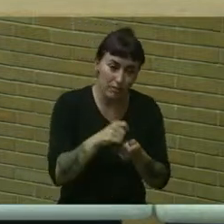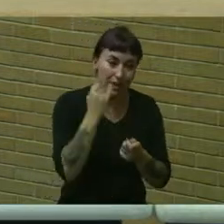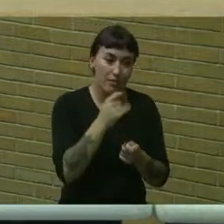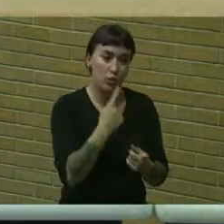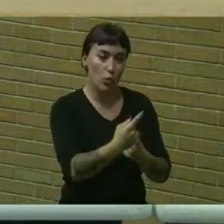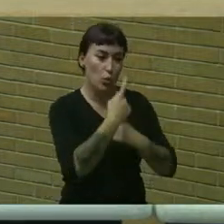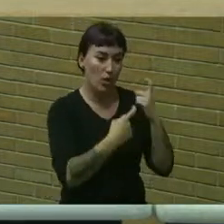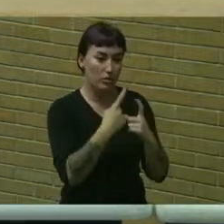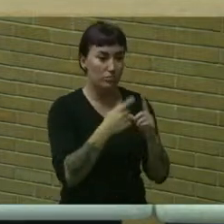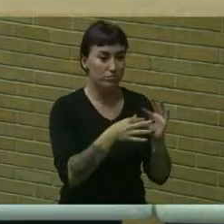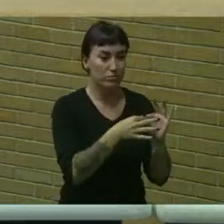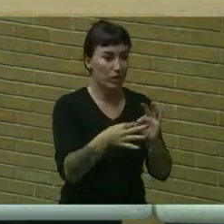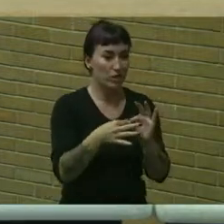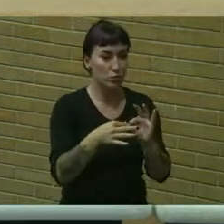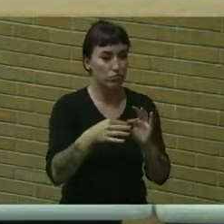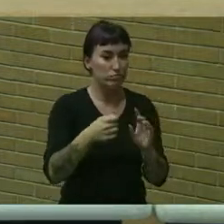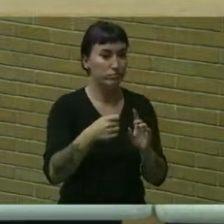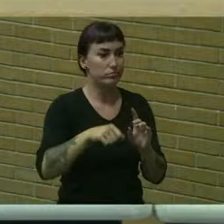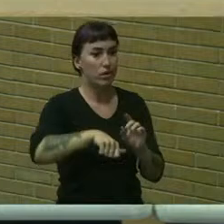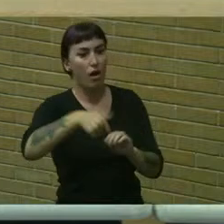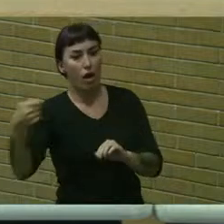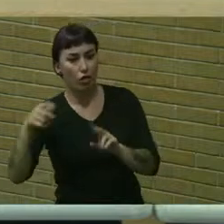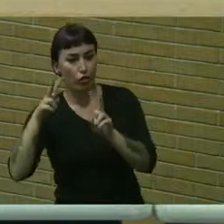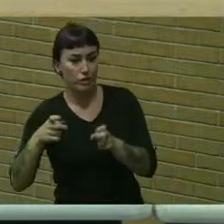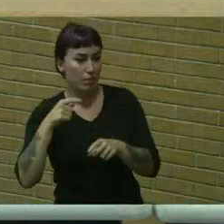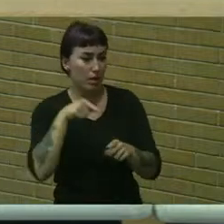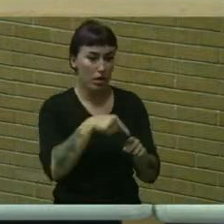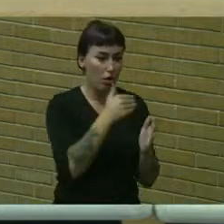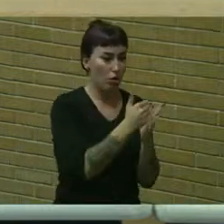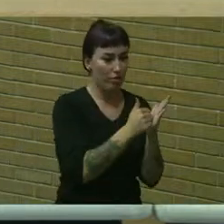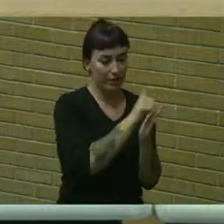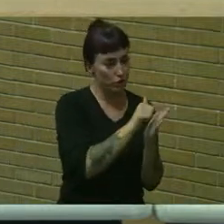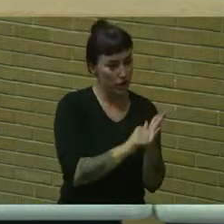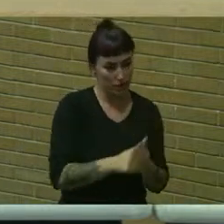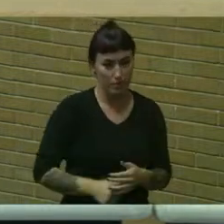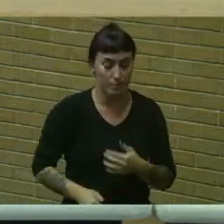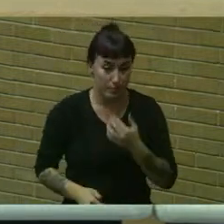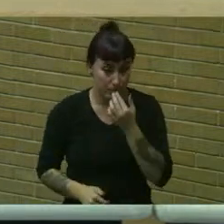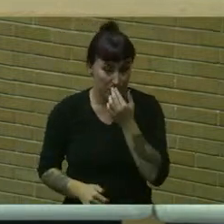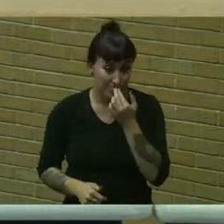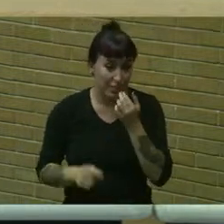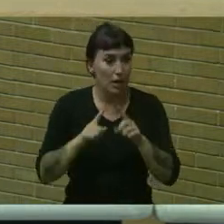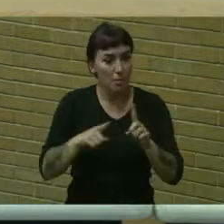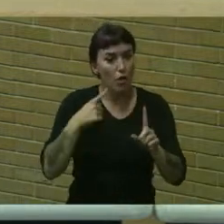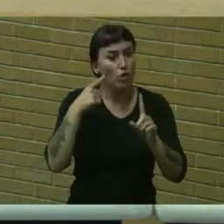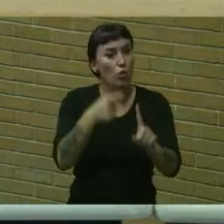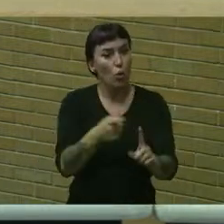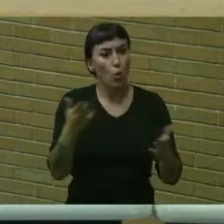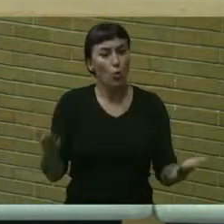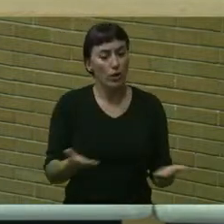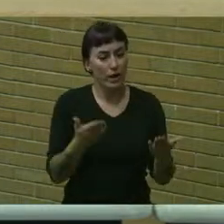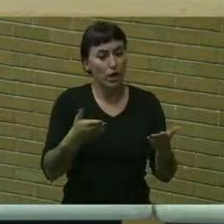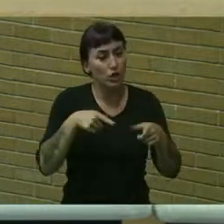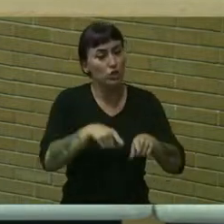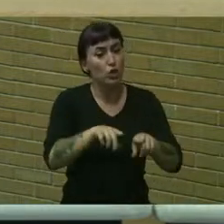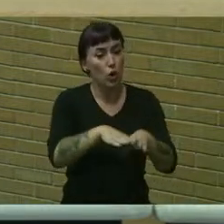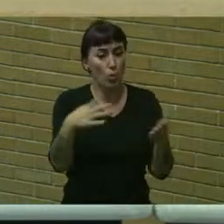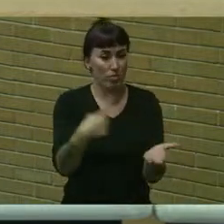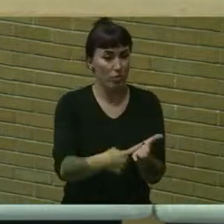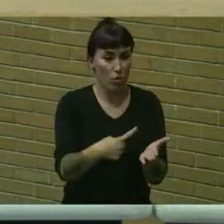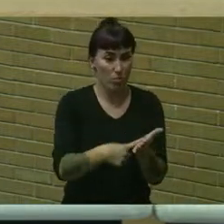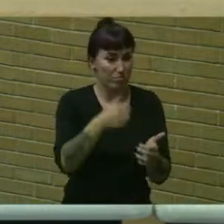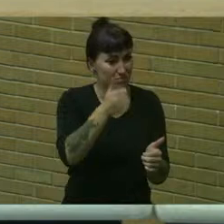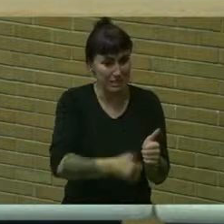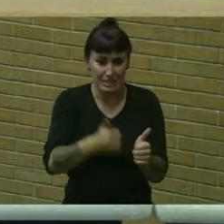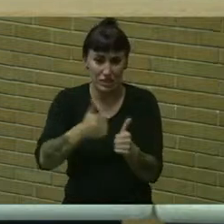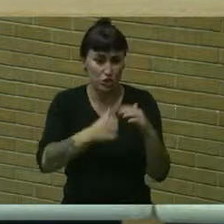if your question relates to a matter that's not on the agenda this evening. But our goal here tonight, and during the open forum we hold